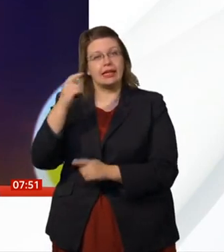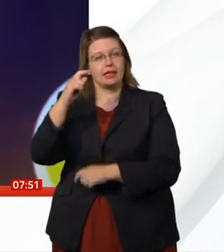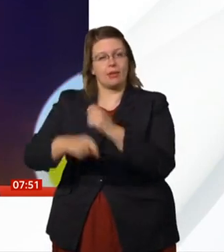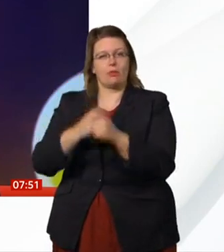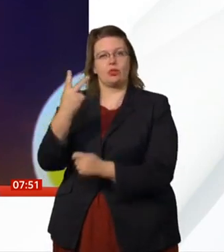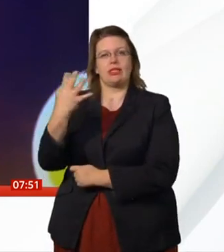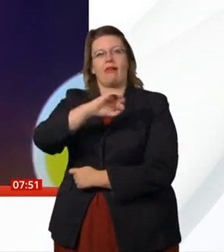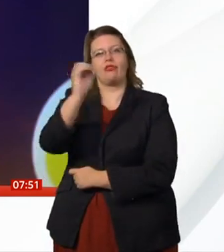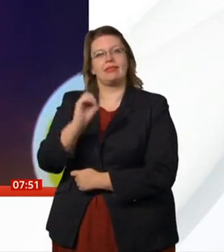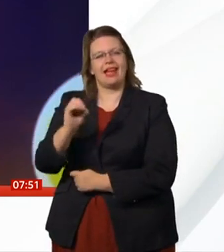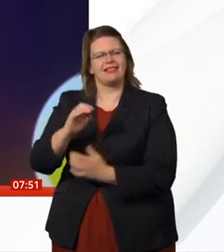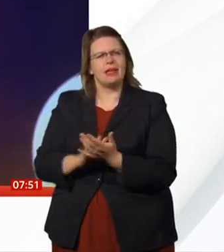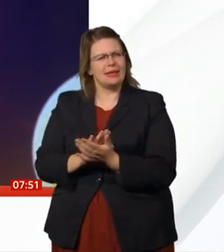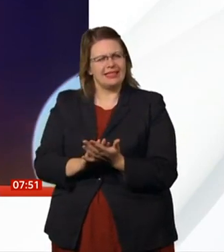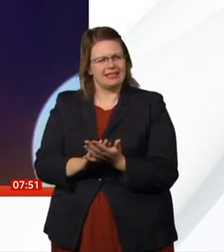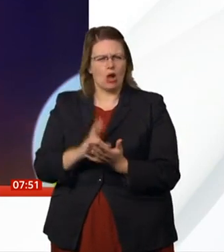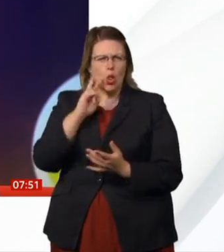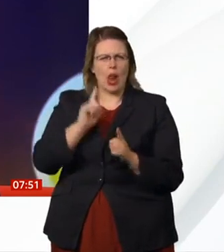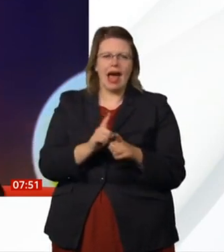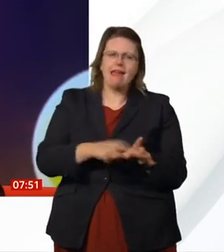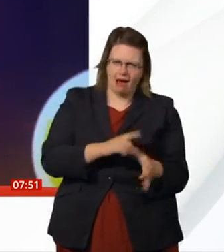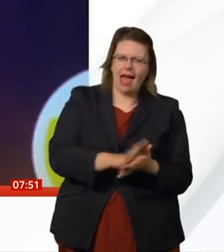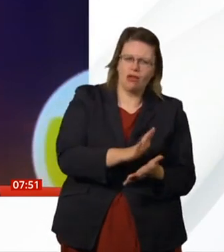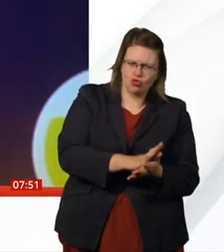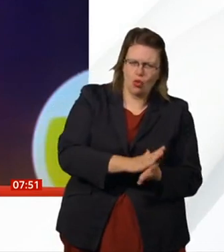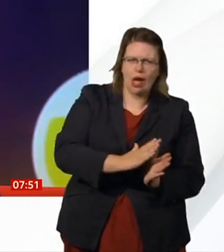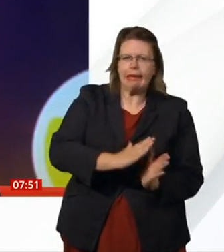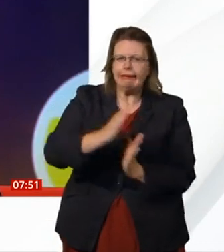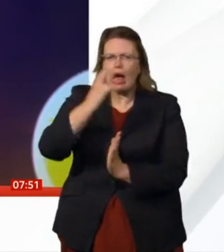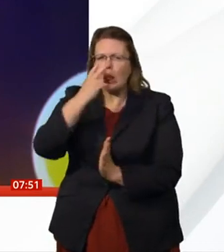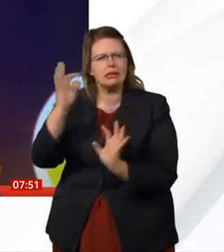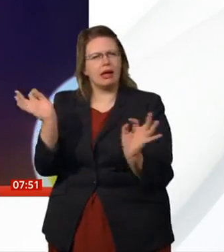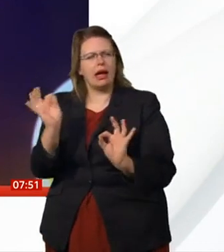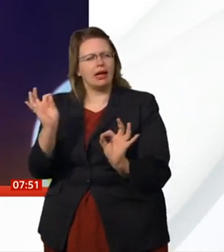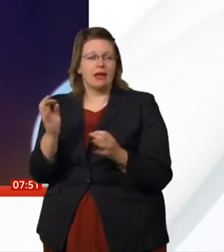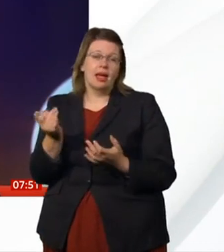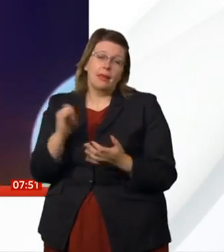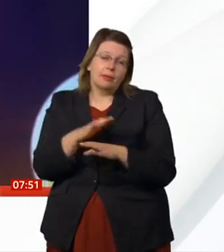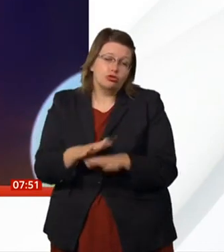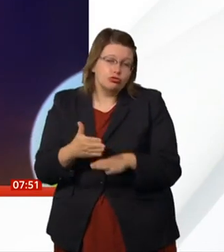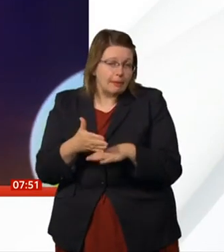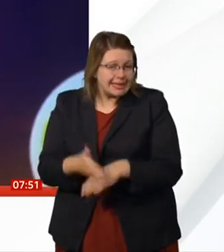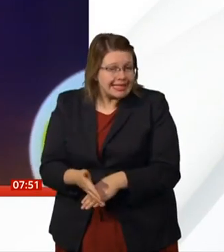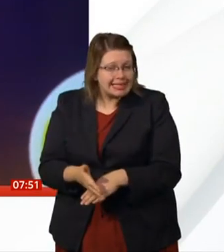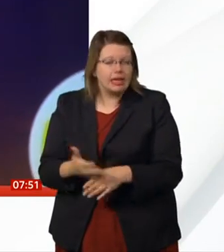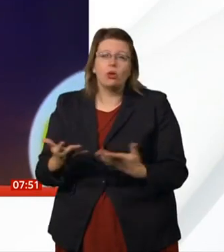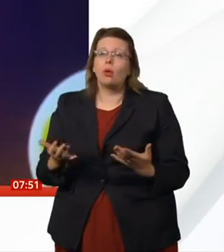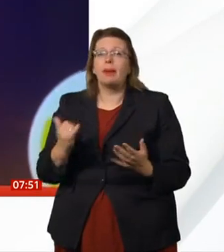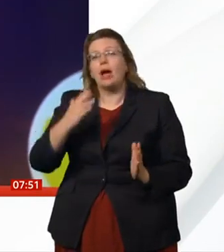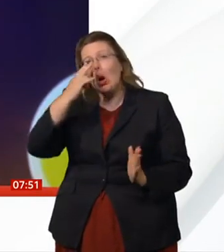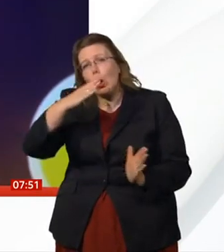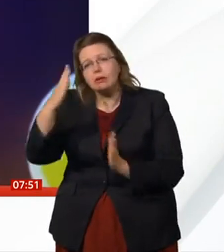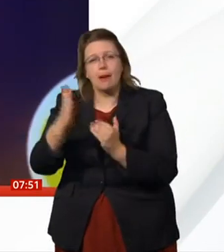being squeezed out of their childhoods. So both the busyness of childhood these days, all those fantastic things you get to do as you get